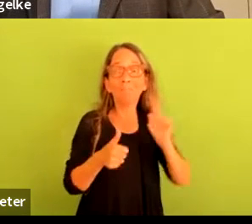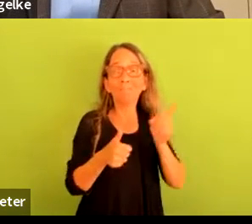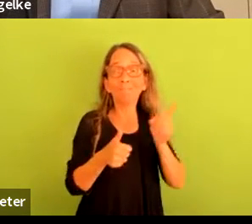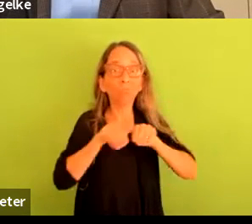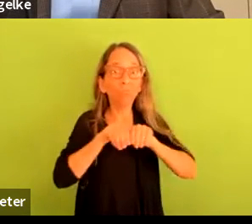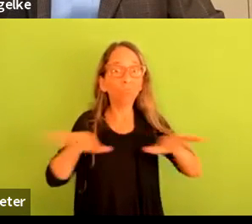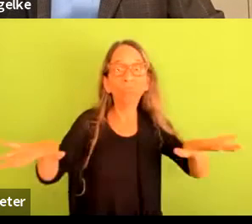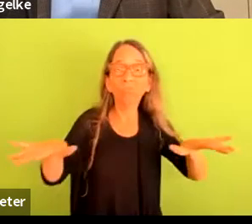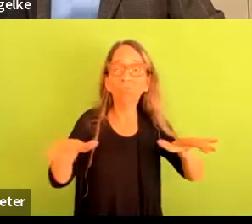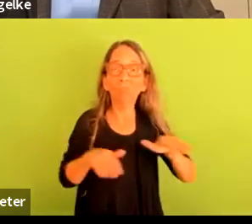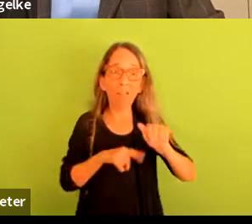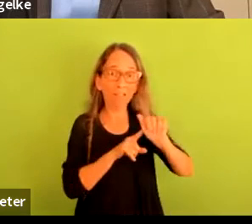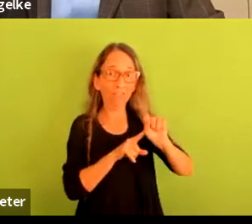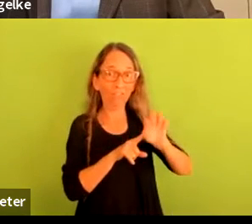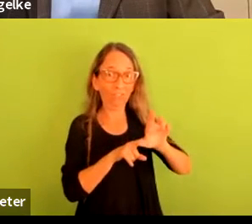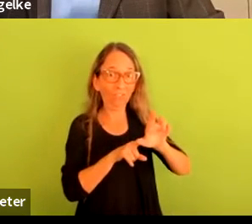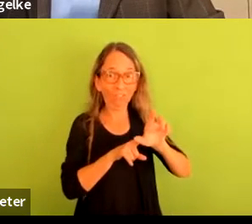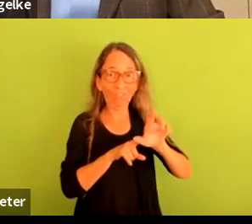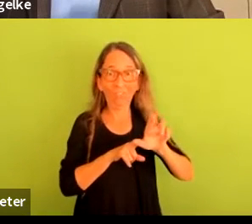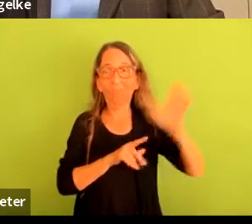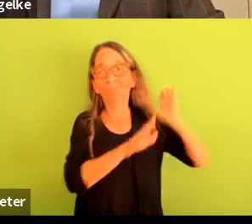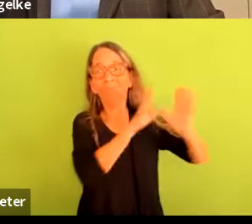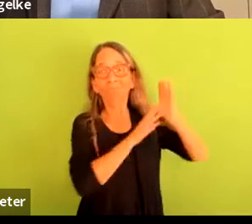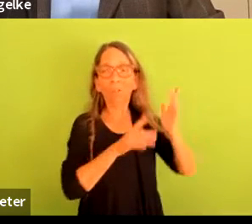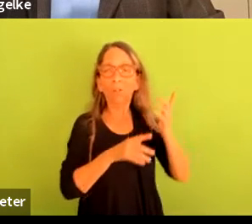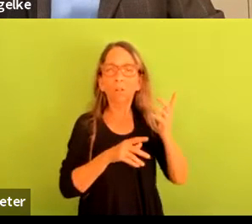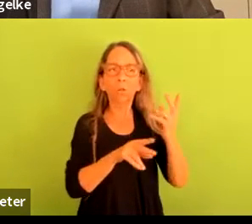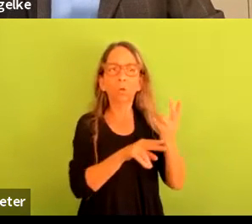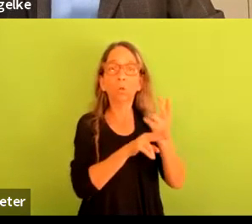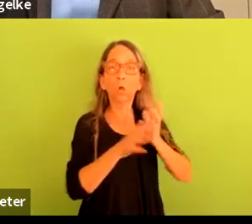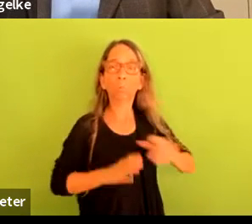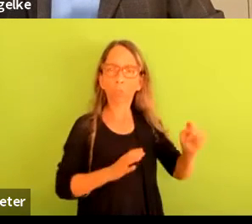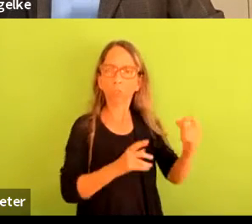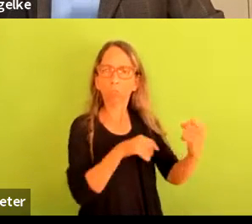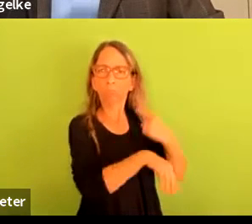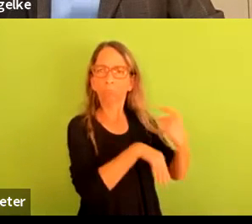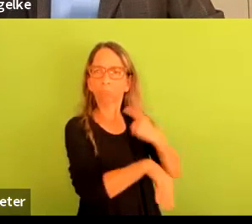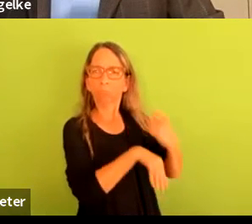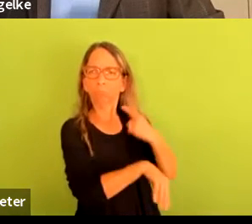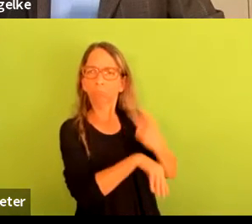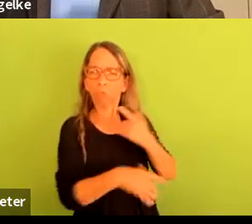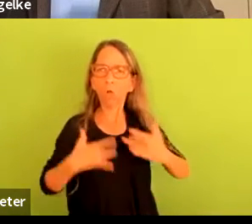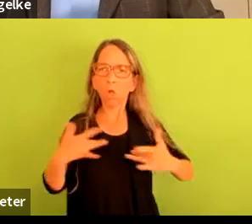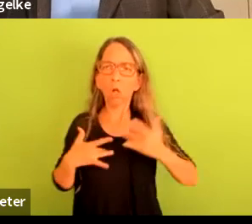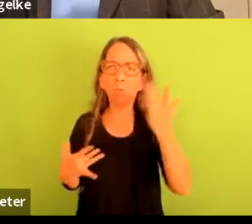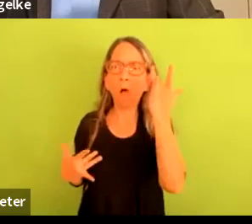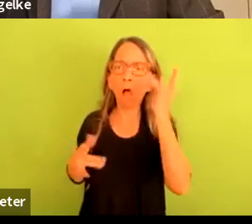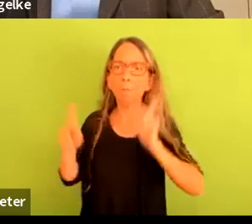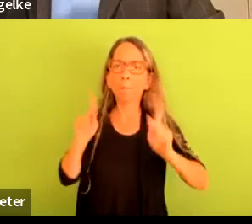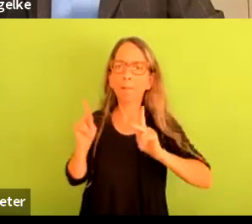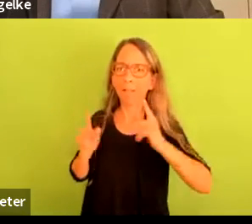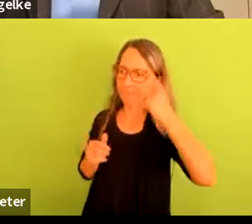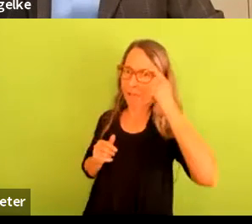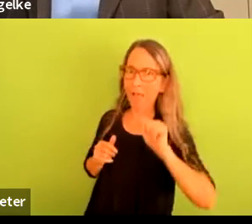many emails from users who were very concerned, because I think when people think about ASR, they automatically immediately think of